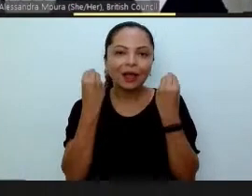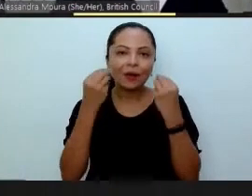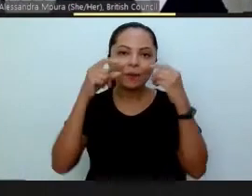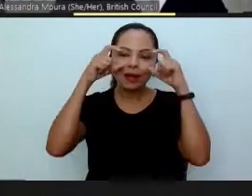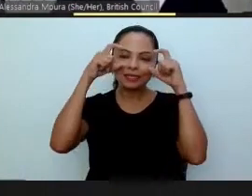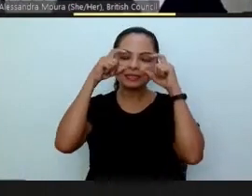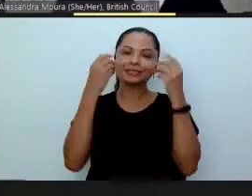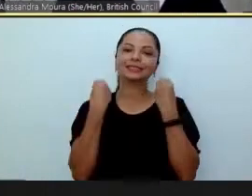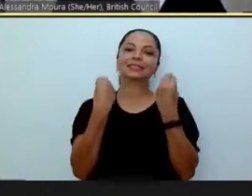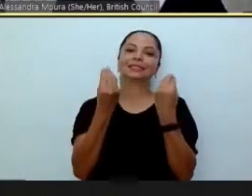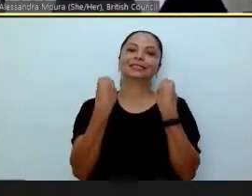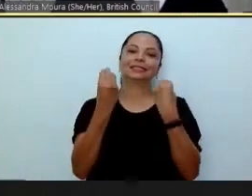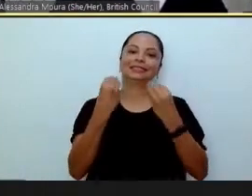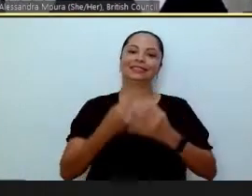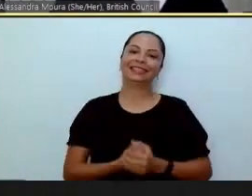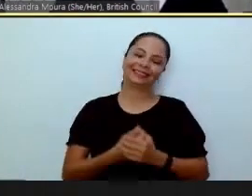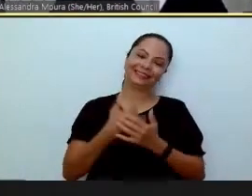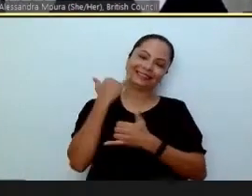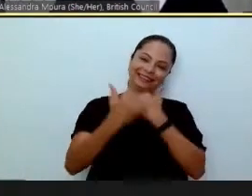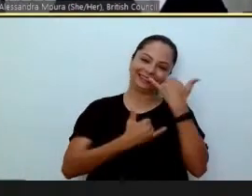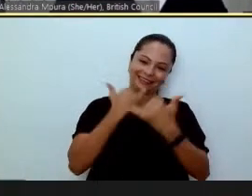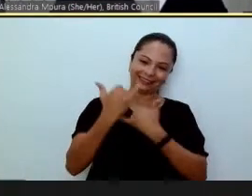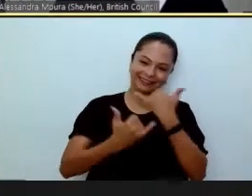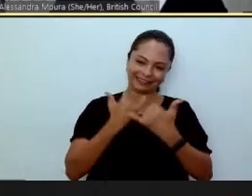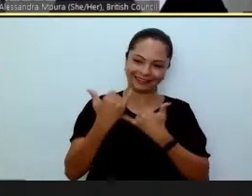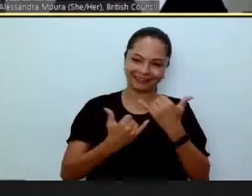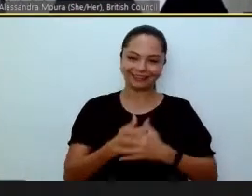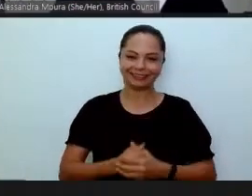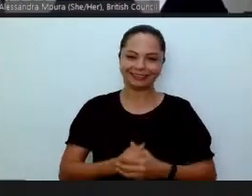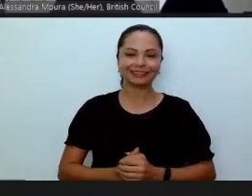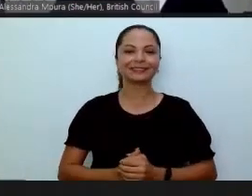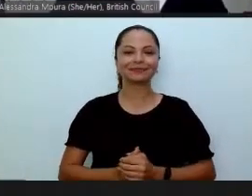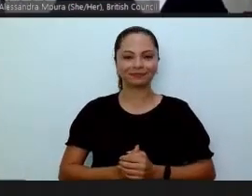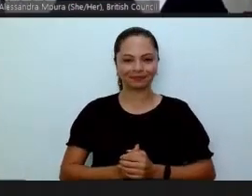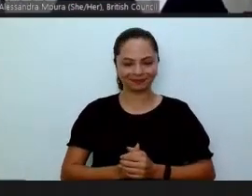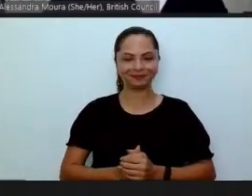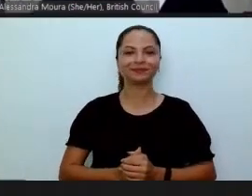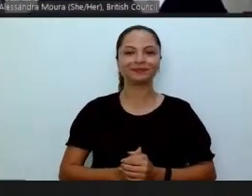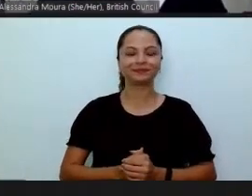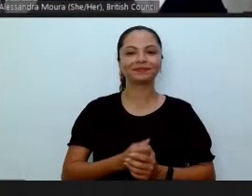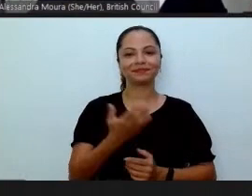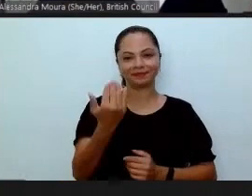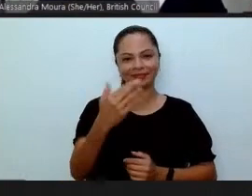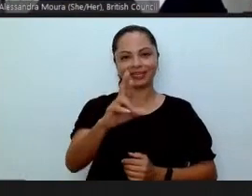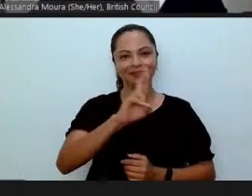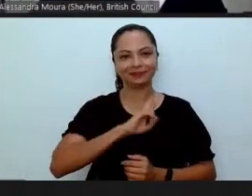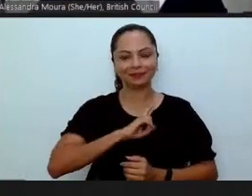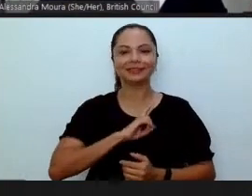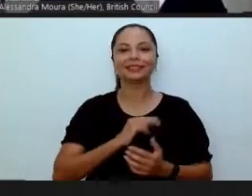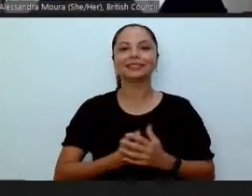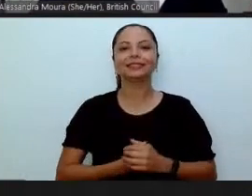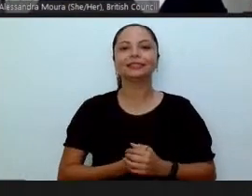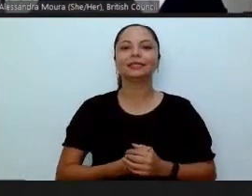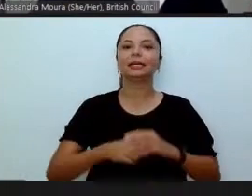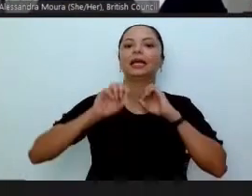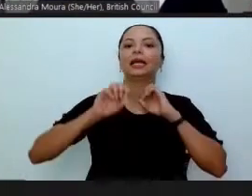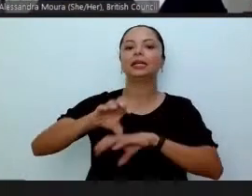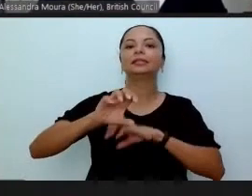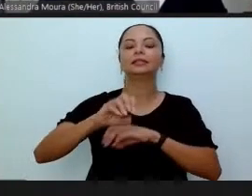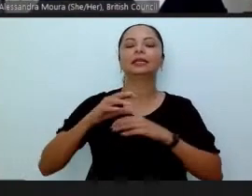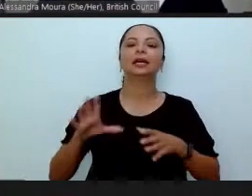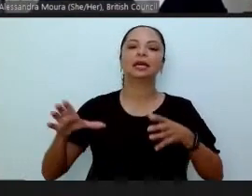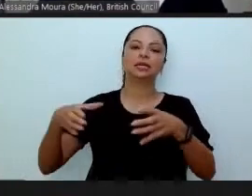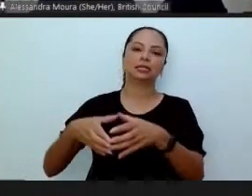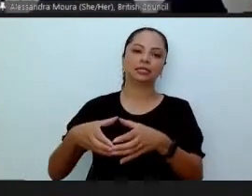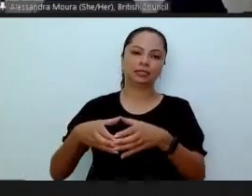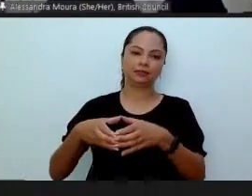Okay, so tell me the answer. Team teaching. So teaching with another teacher. And again, it's a very